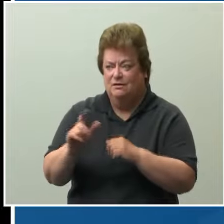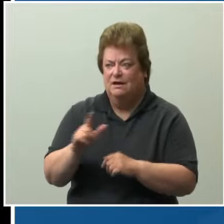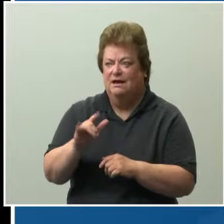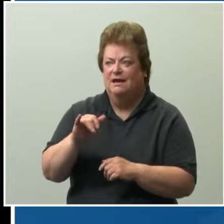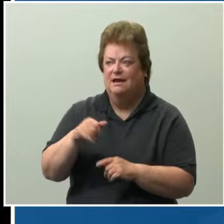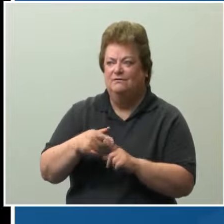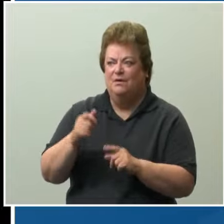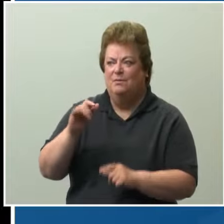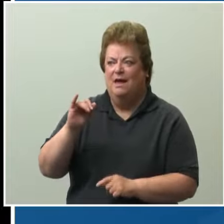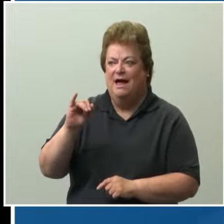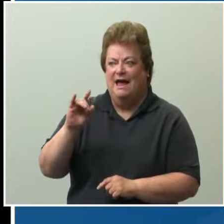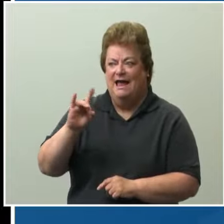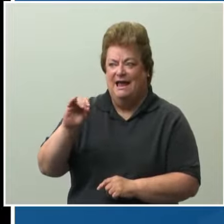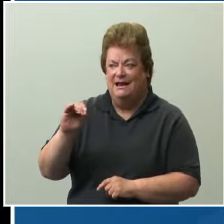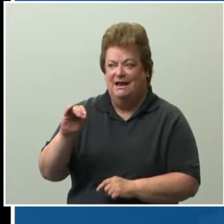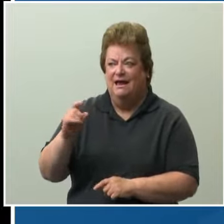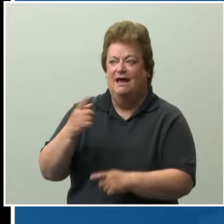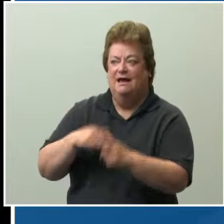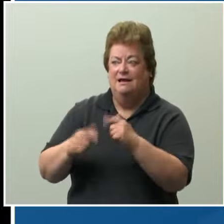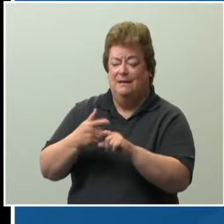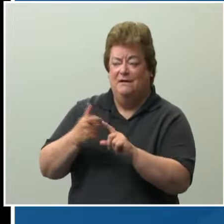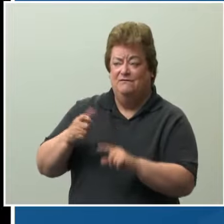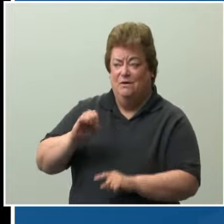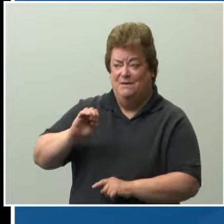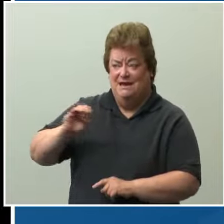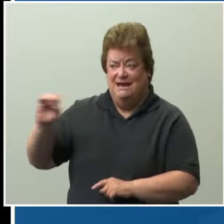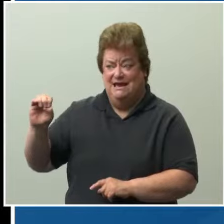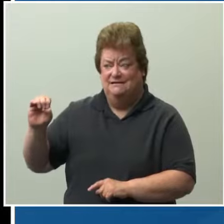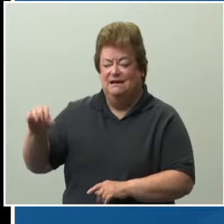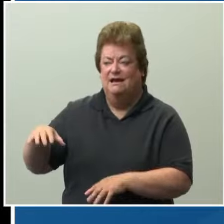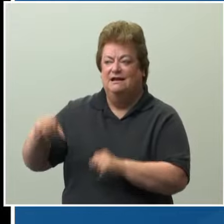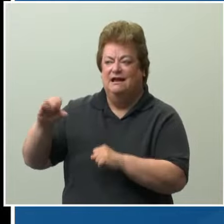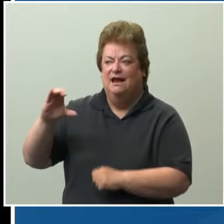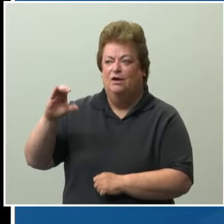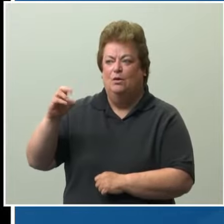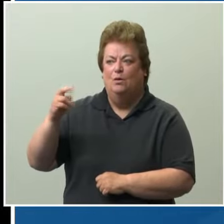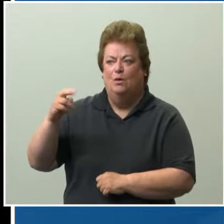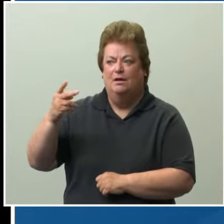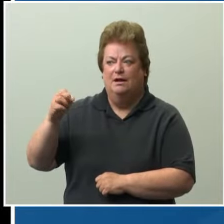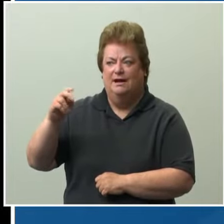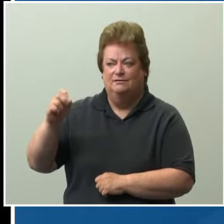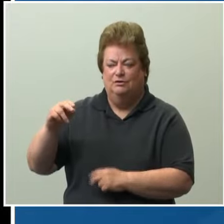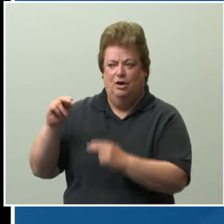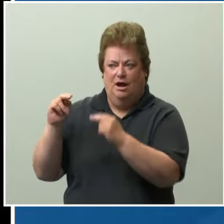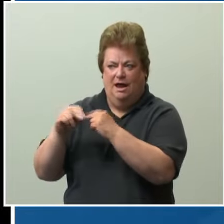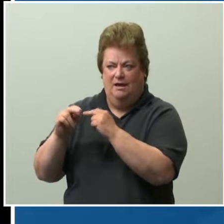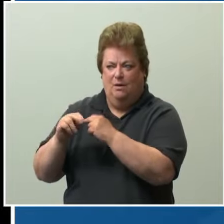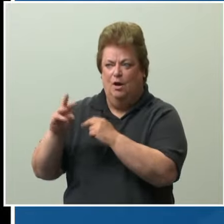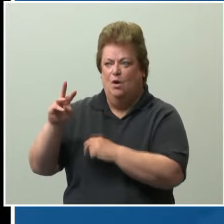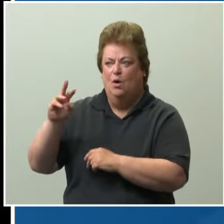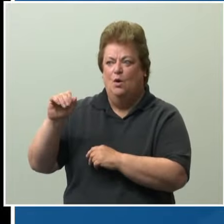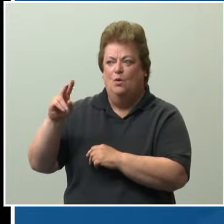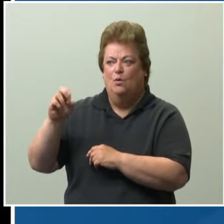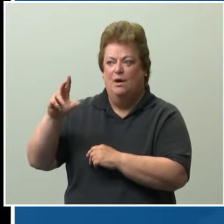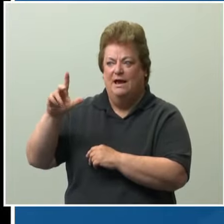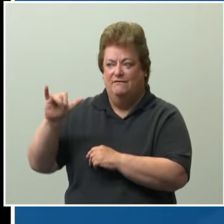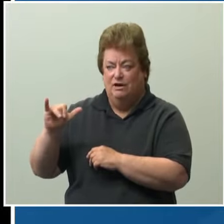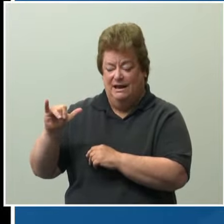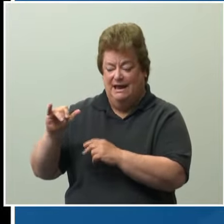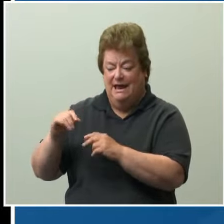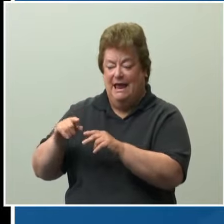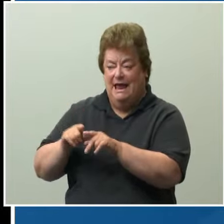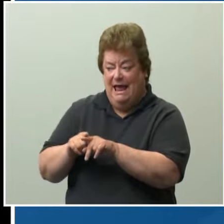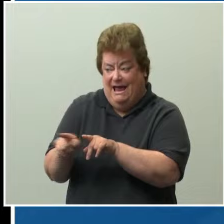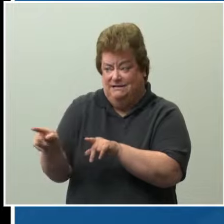Interstate 80 drivers coming from the east is to take Cornhusker Highway Weverly exit